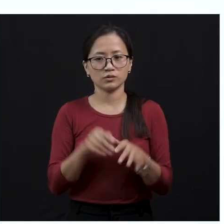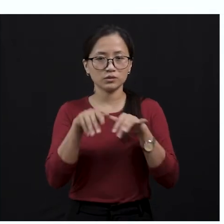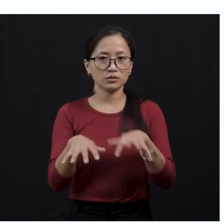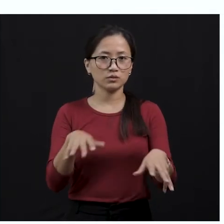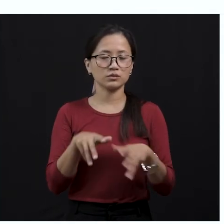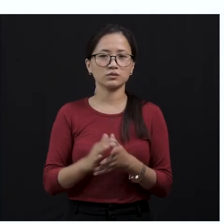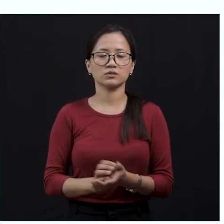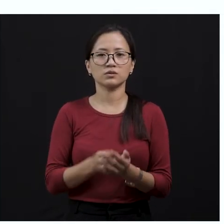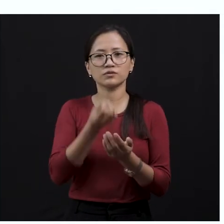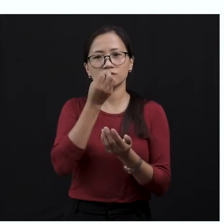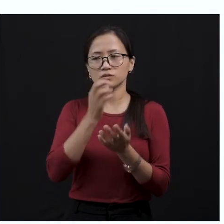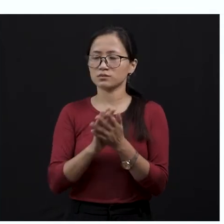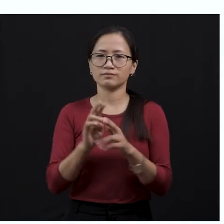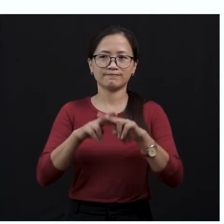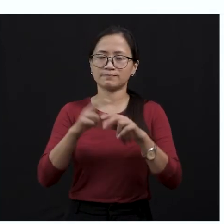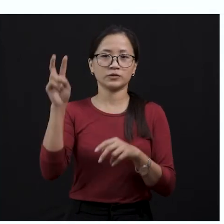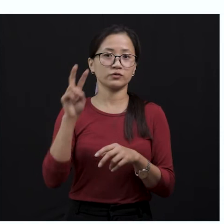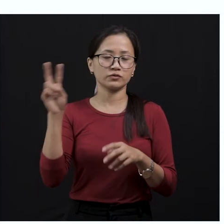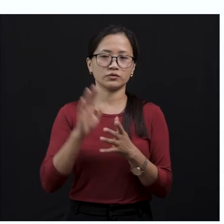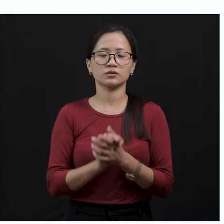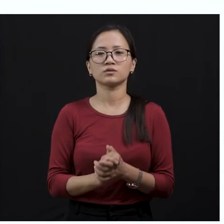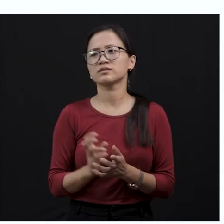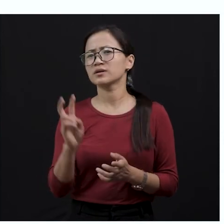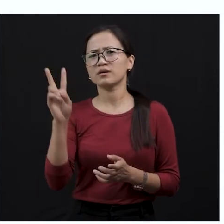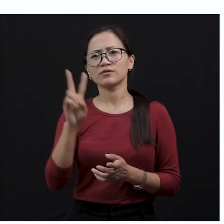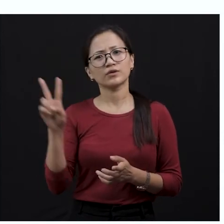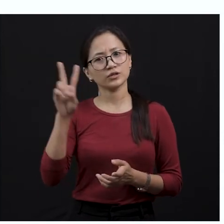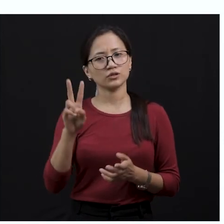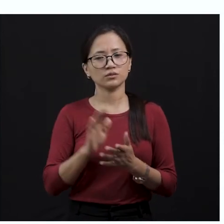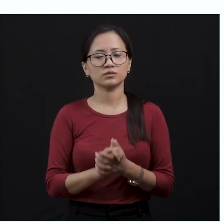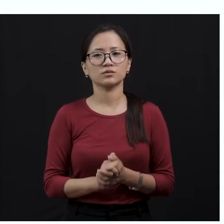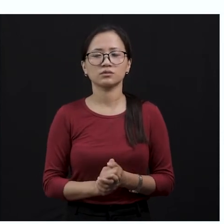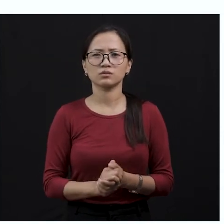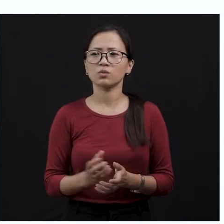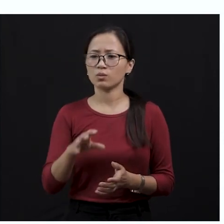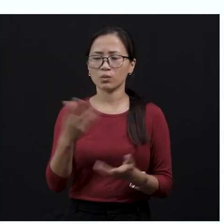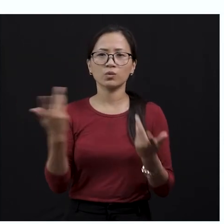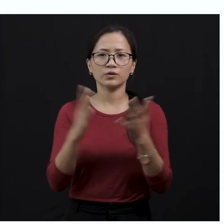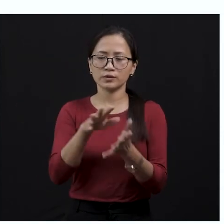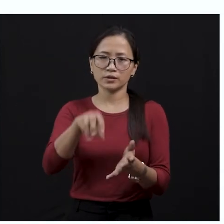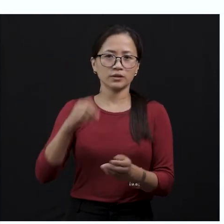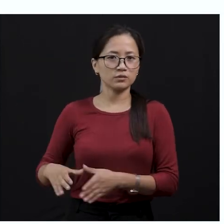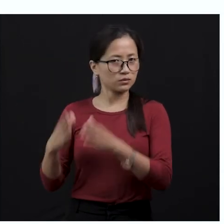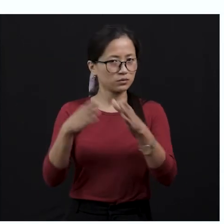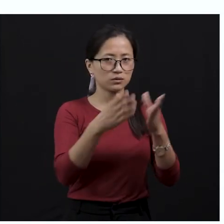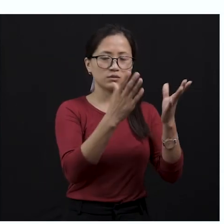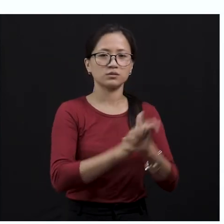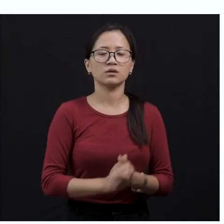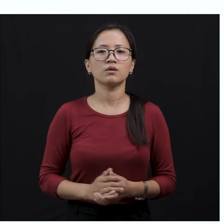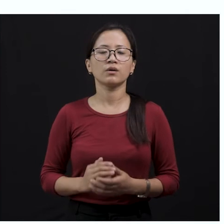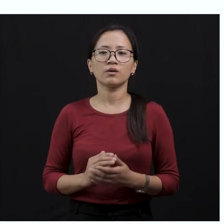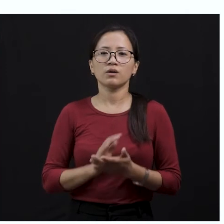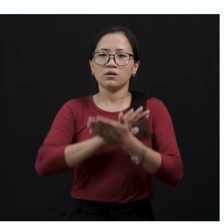roots, on the fruits, on vegetables, whatever they get in the jungles, they have it, and then when it